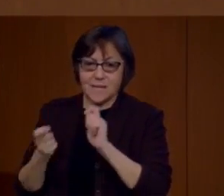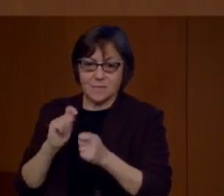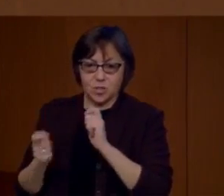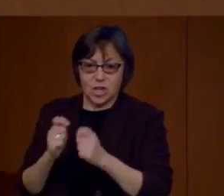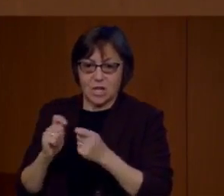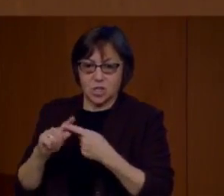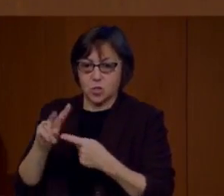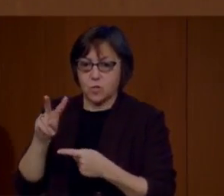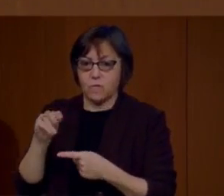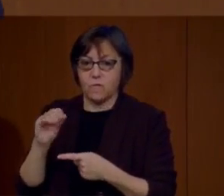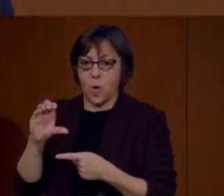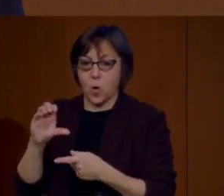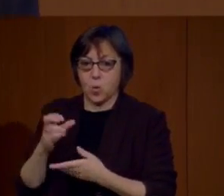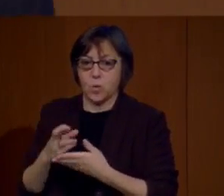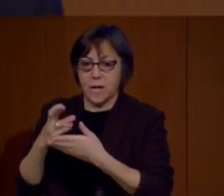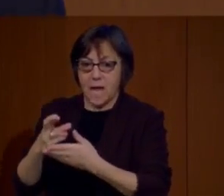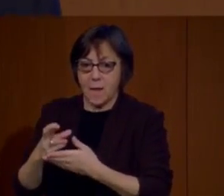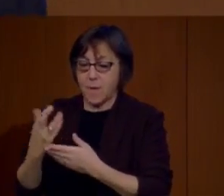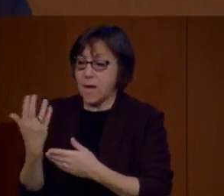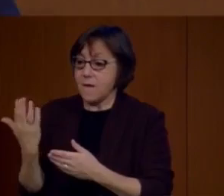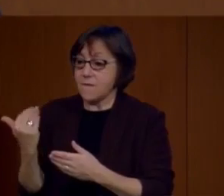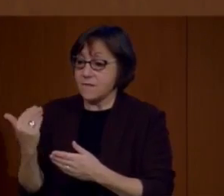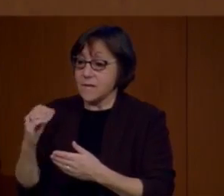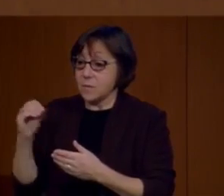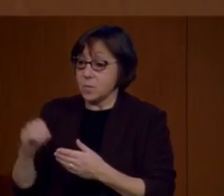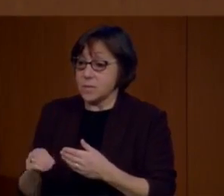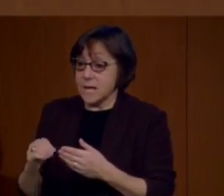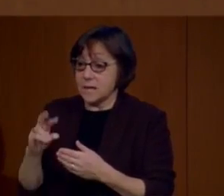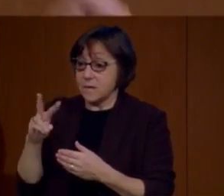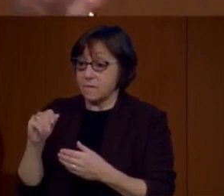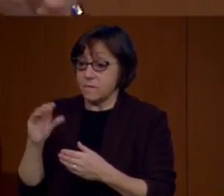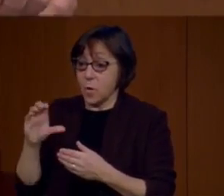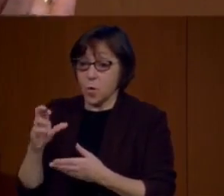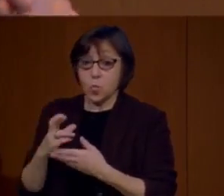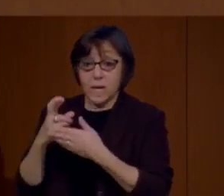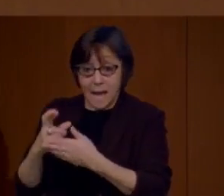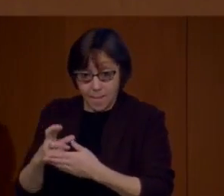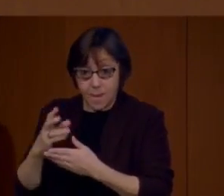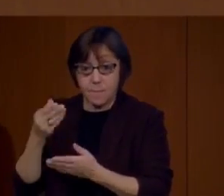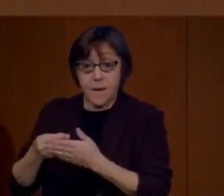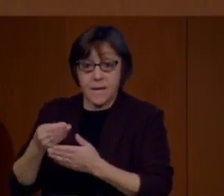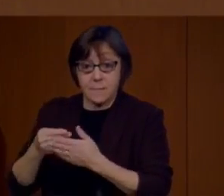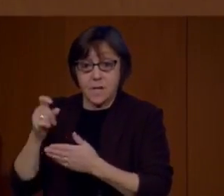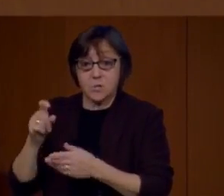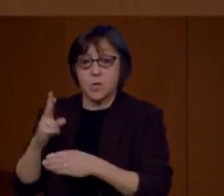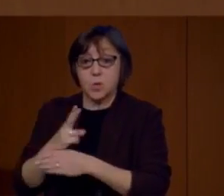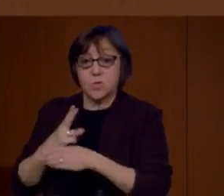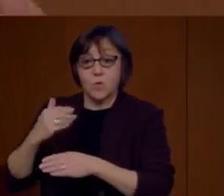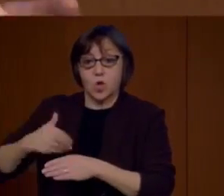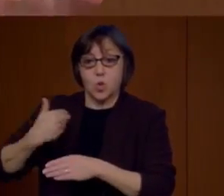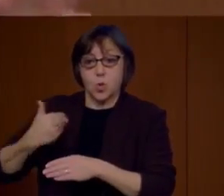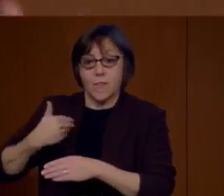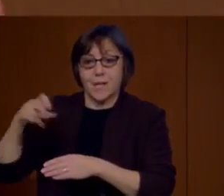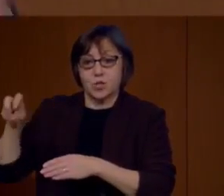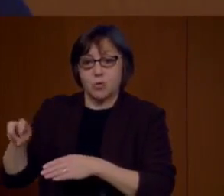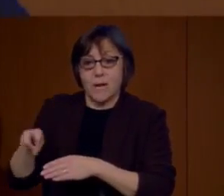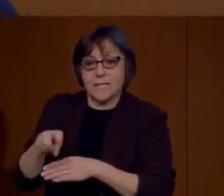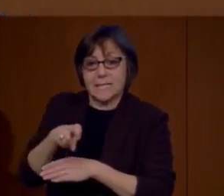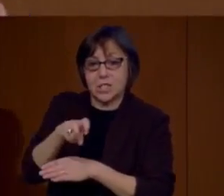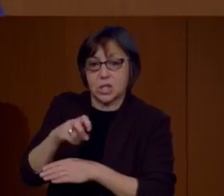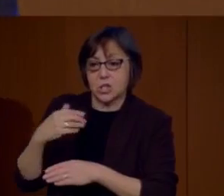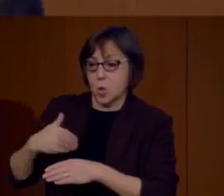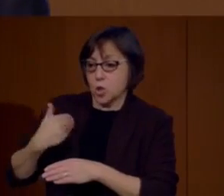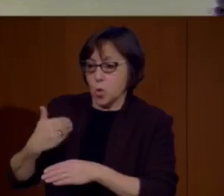there. 15% of all voc rehab money that comes into the state of Massachusetts now must be used for youth transition services to get youth